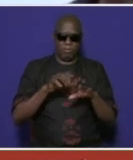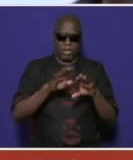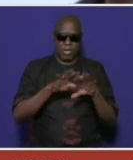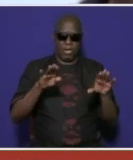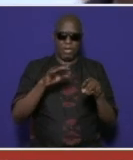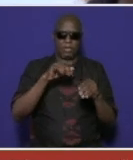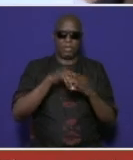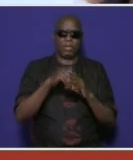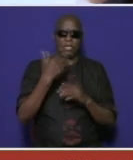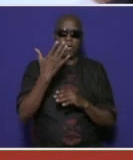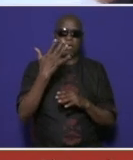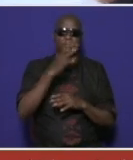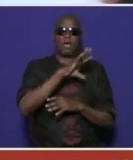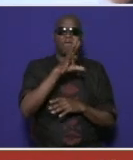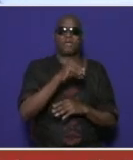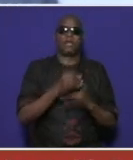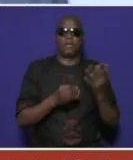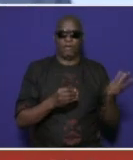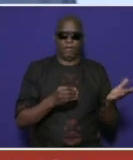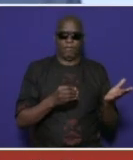of Africans and Kenyans.